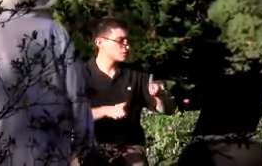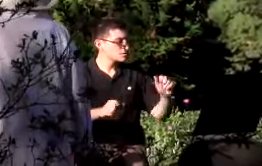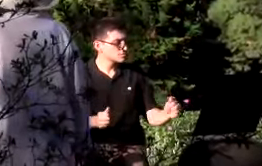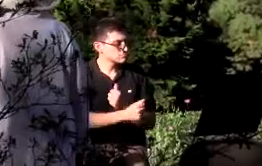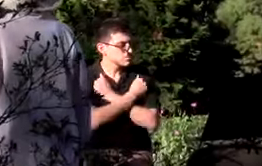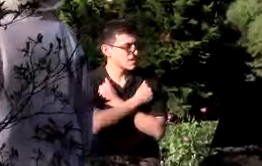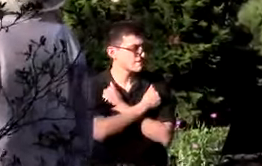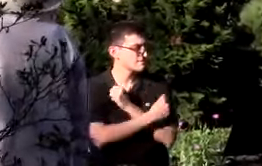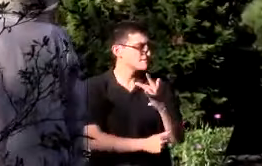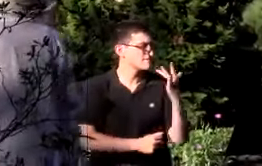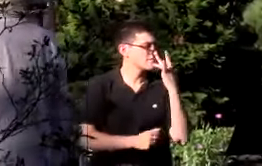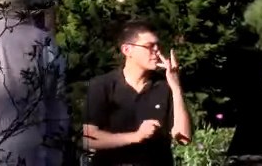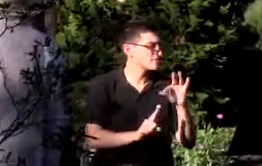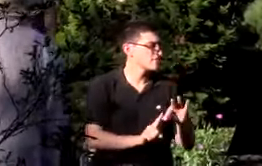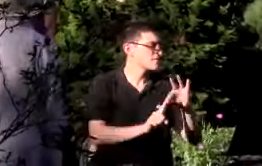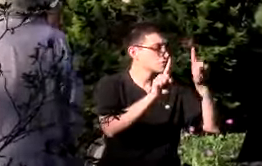sheet.